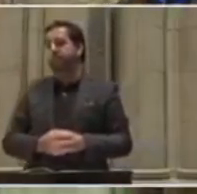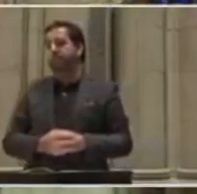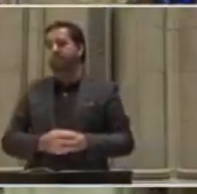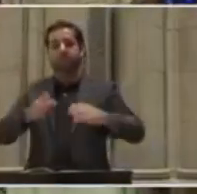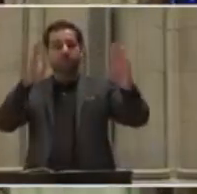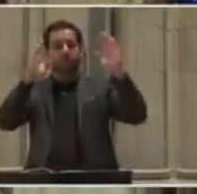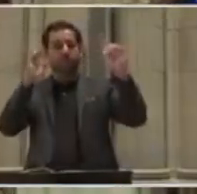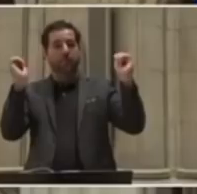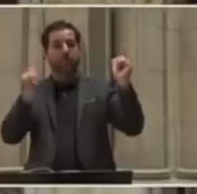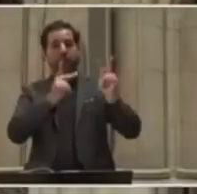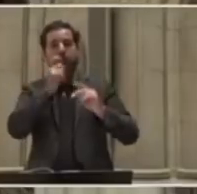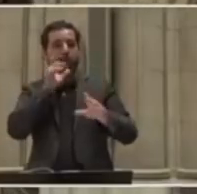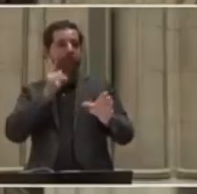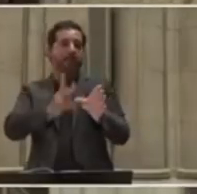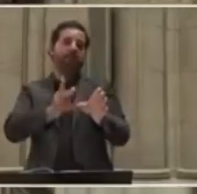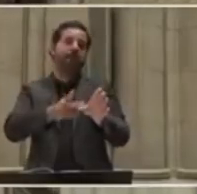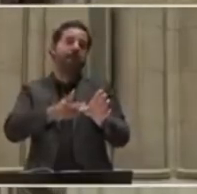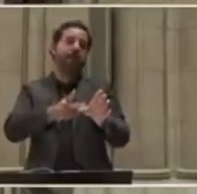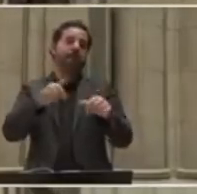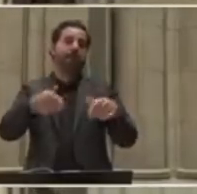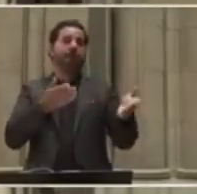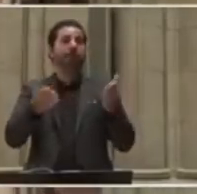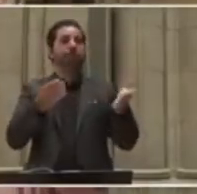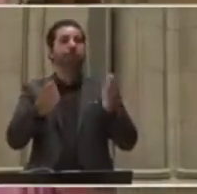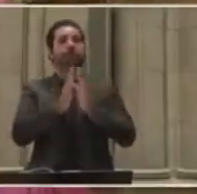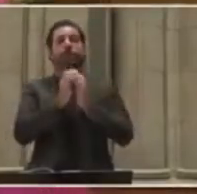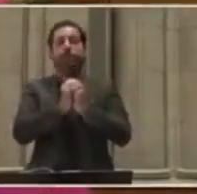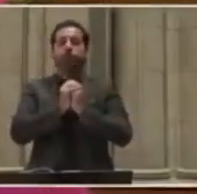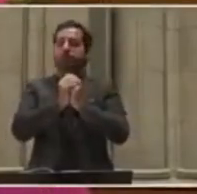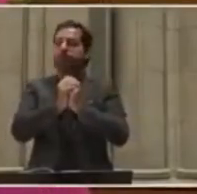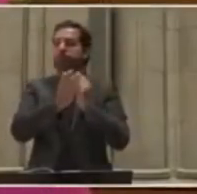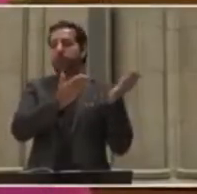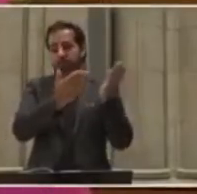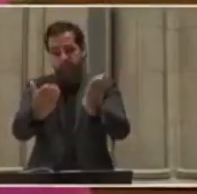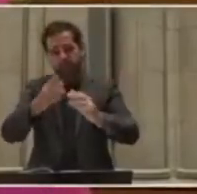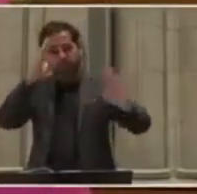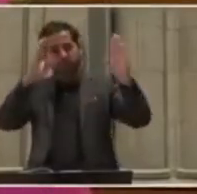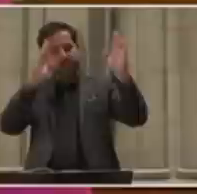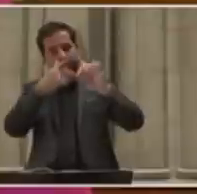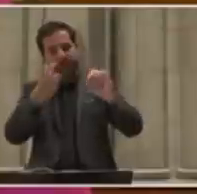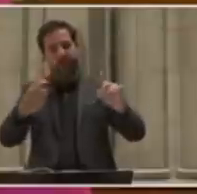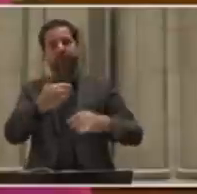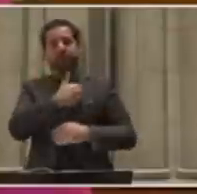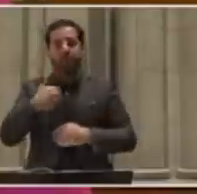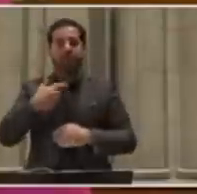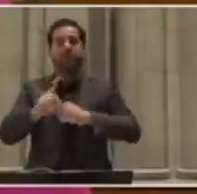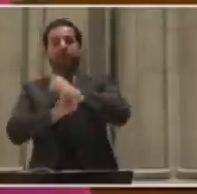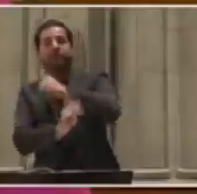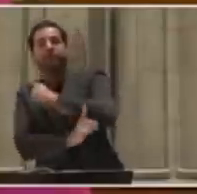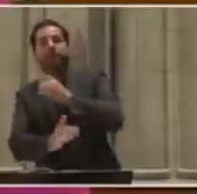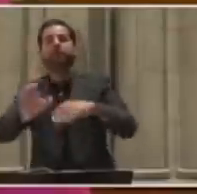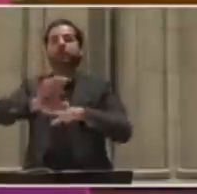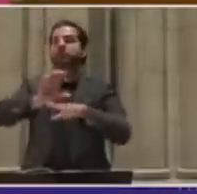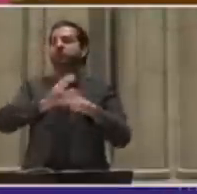Greetings to all who will participate in this service of worship. I bring you greetings from members of the Episcopal Church,